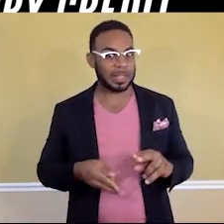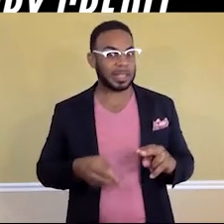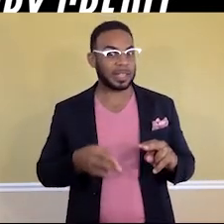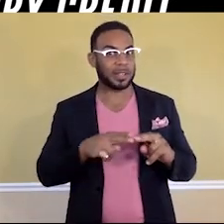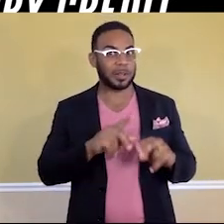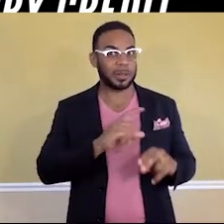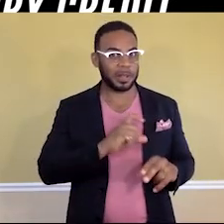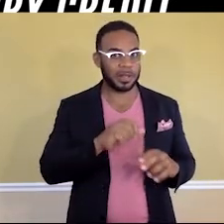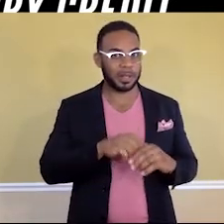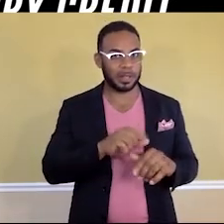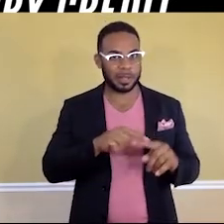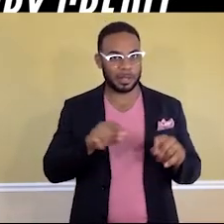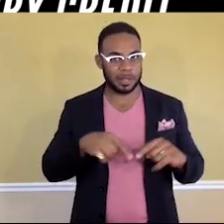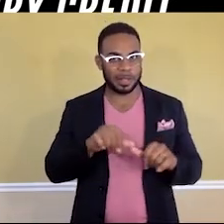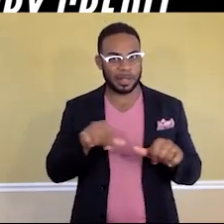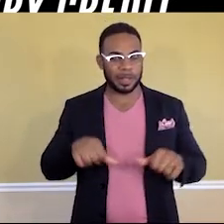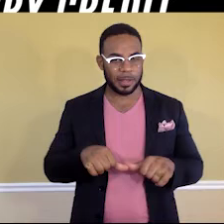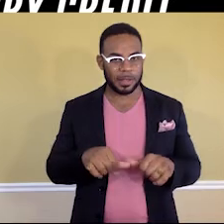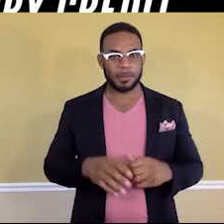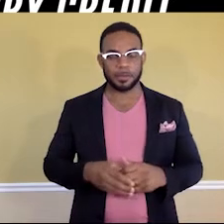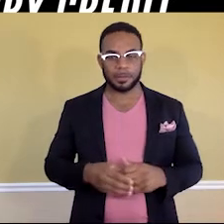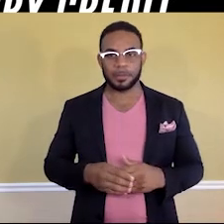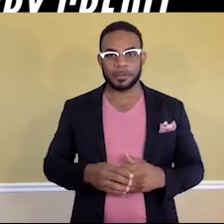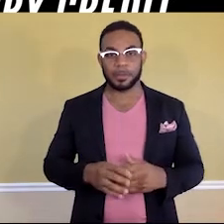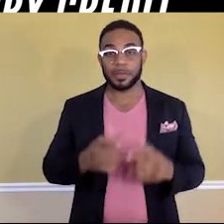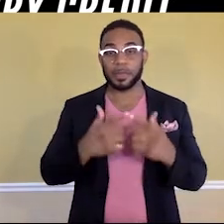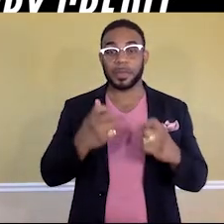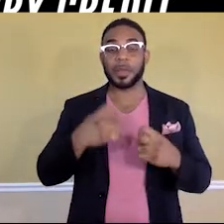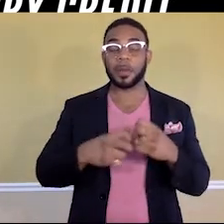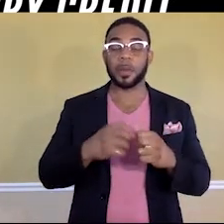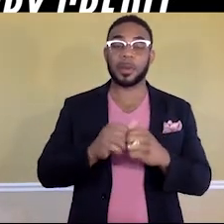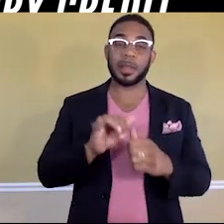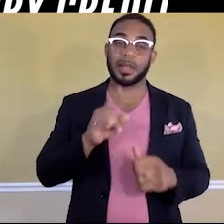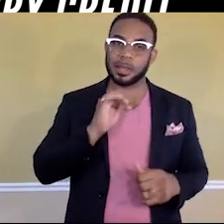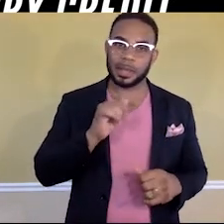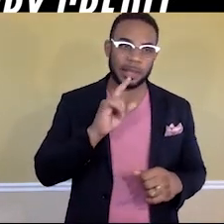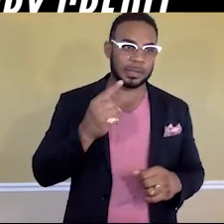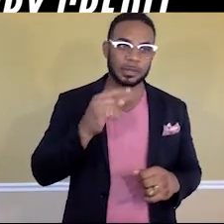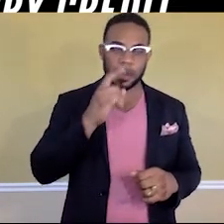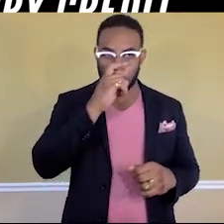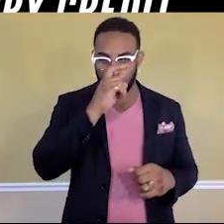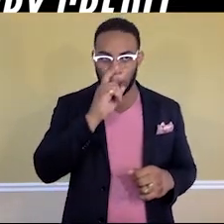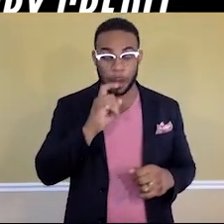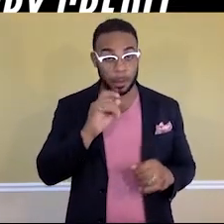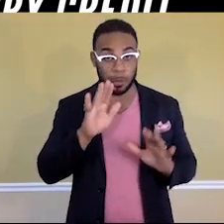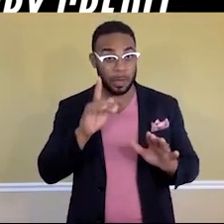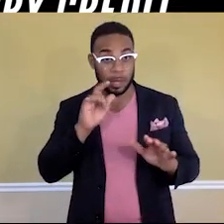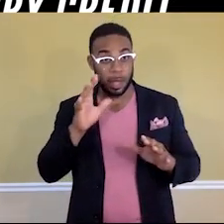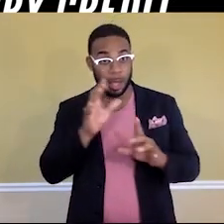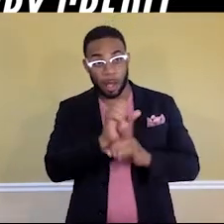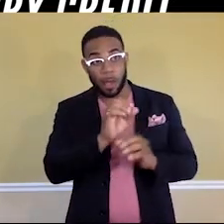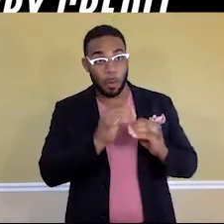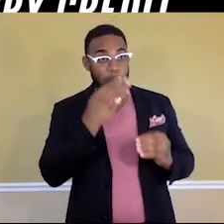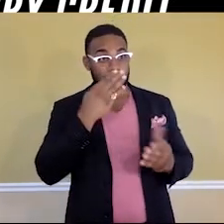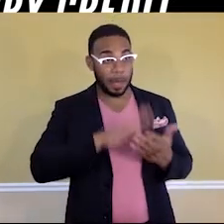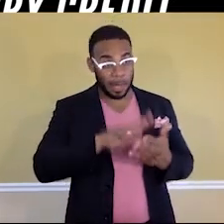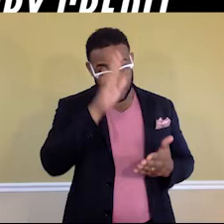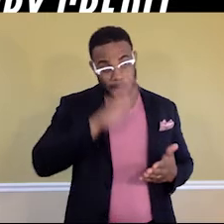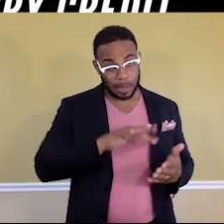increased policing in these areas. And the major problem with that isn't just that, great, they caught more bad